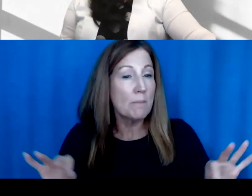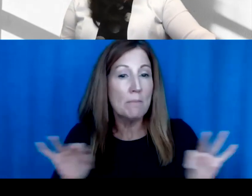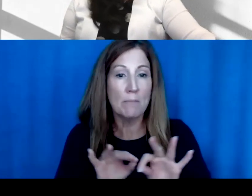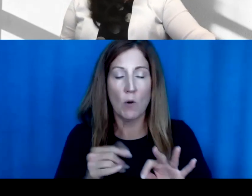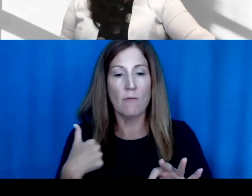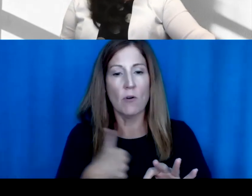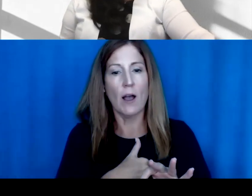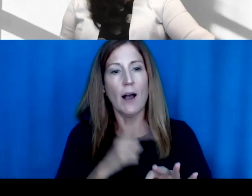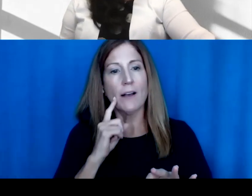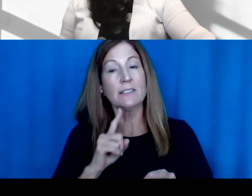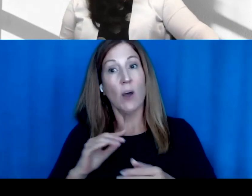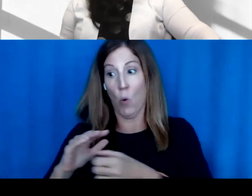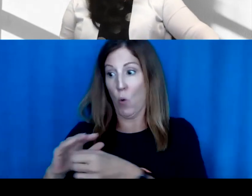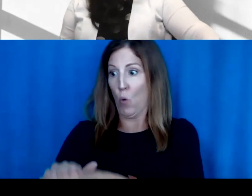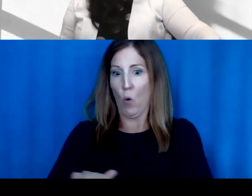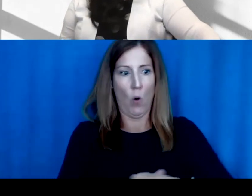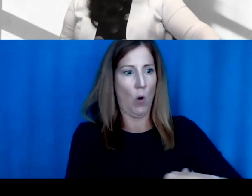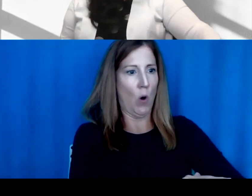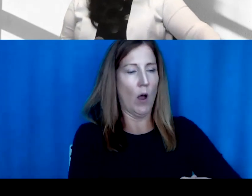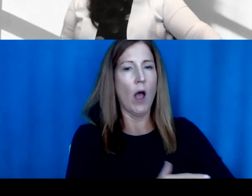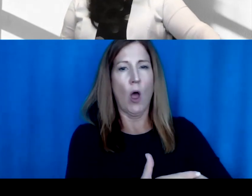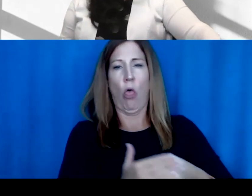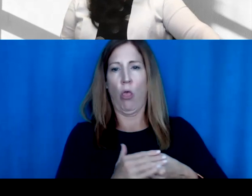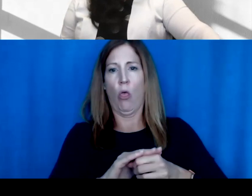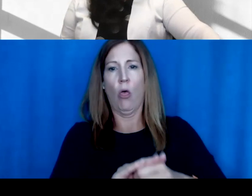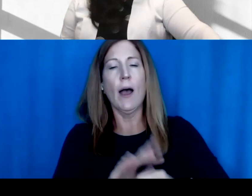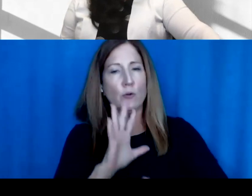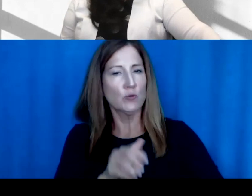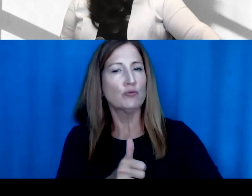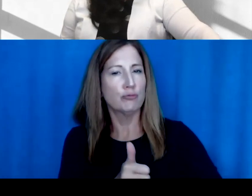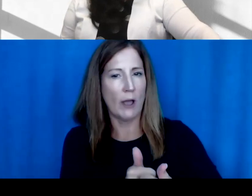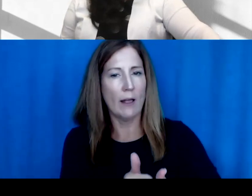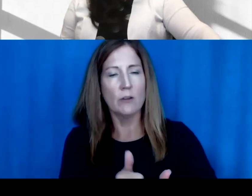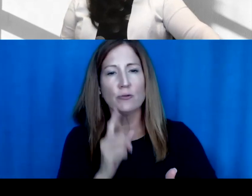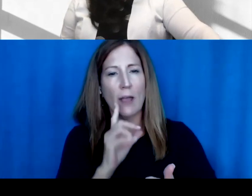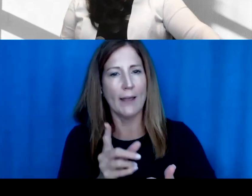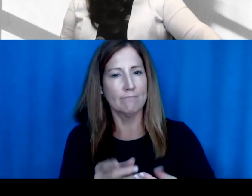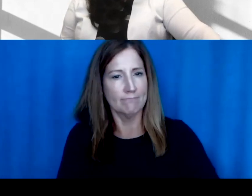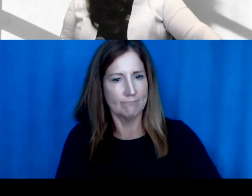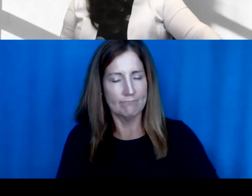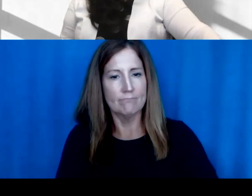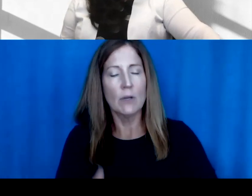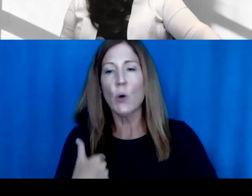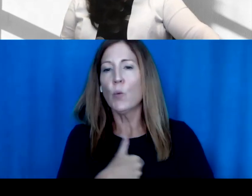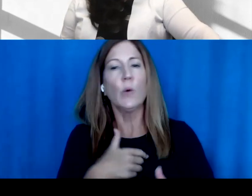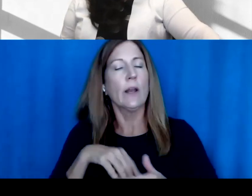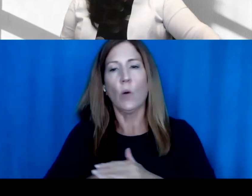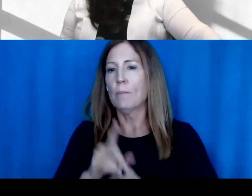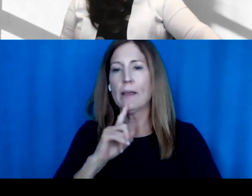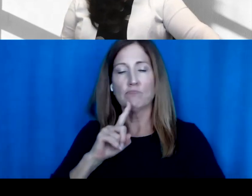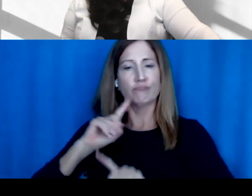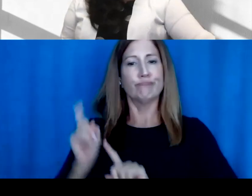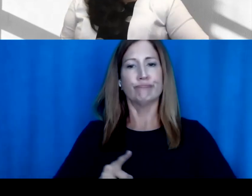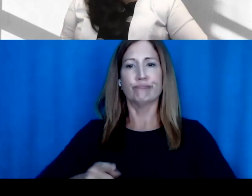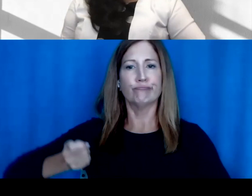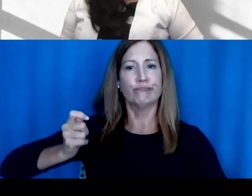disrupt oppressive behaviors and challenge inequitable practices. So we don't come in with a hammer or anything like that,